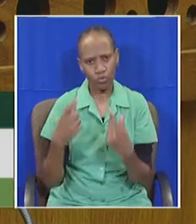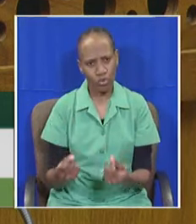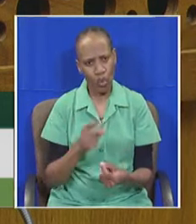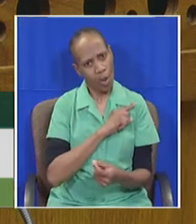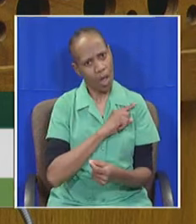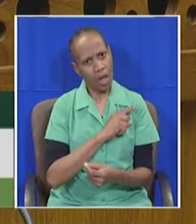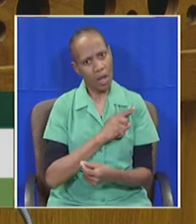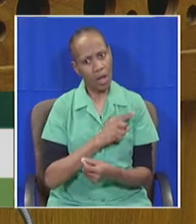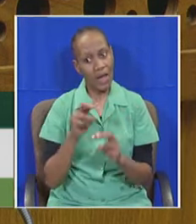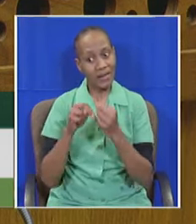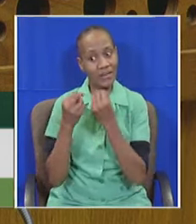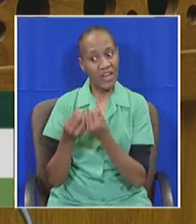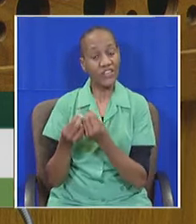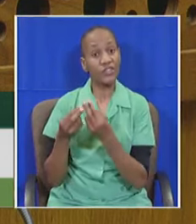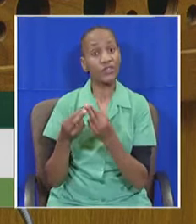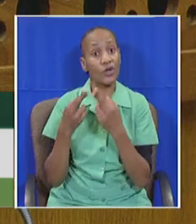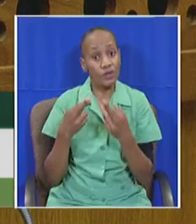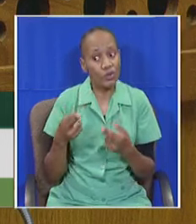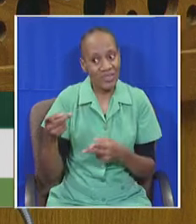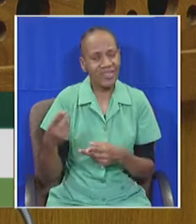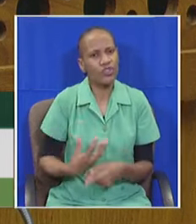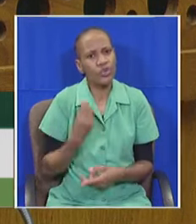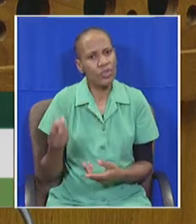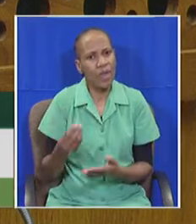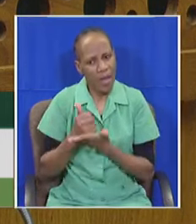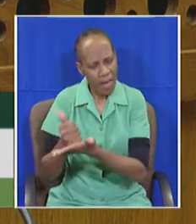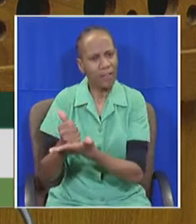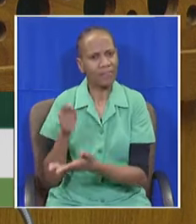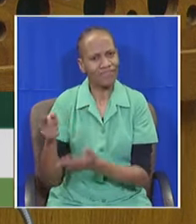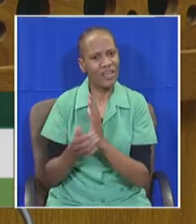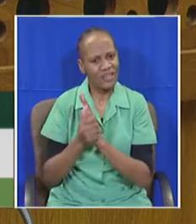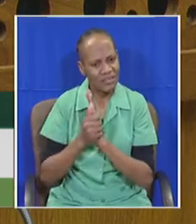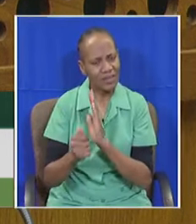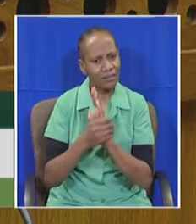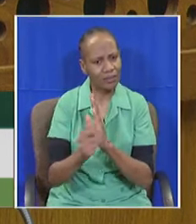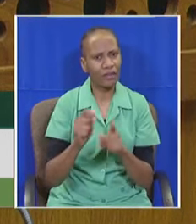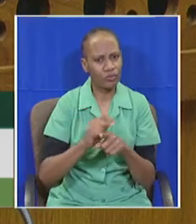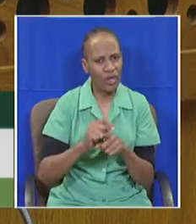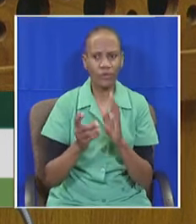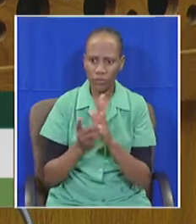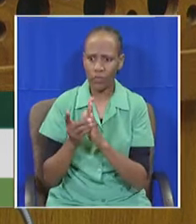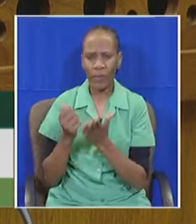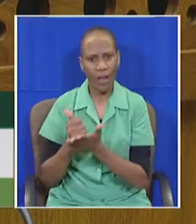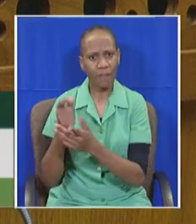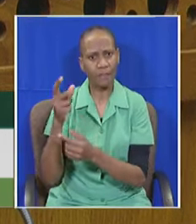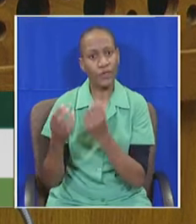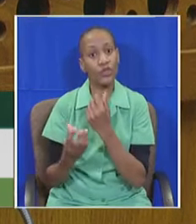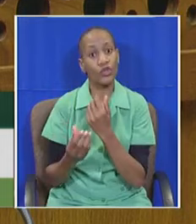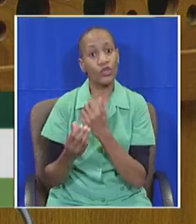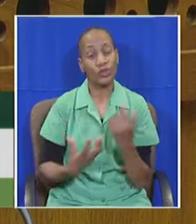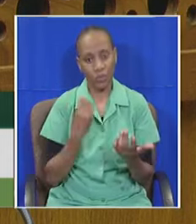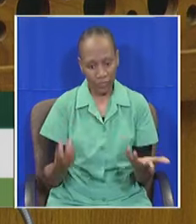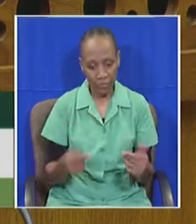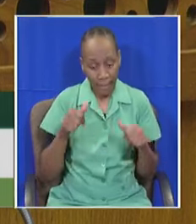of our nation's human resource by providing skills and development and training. The theme of Youth Month seeks